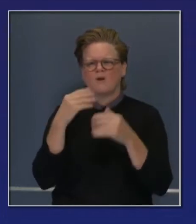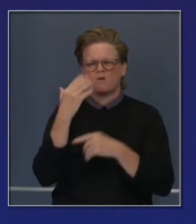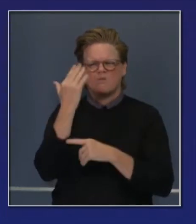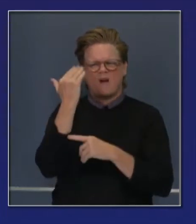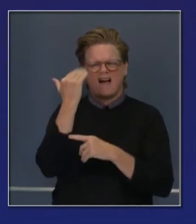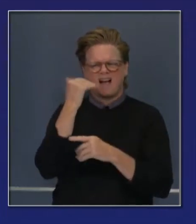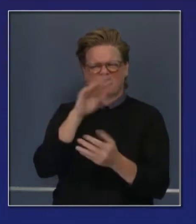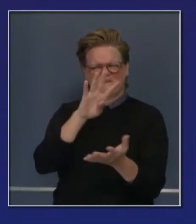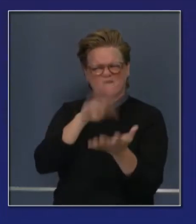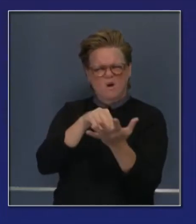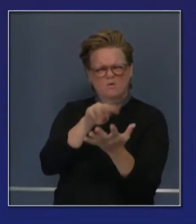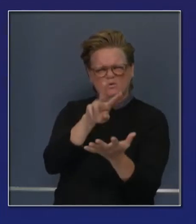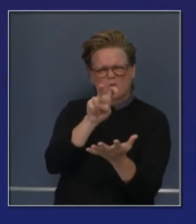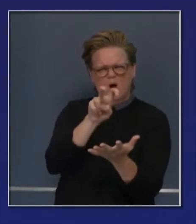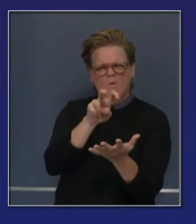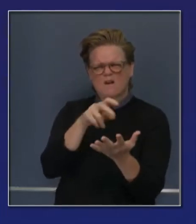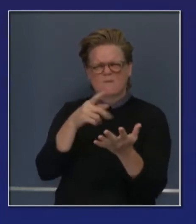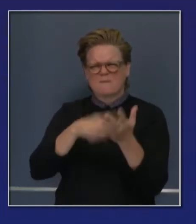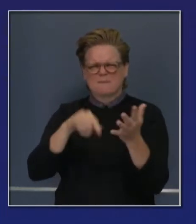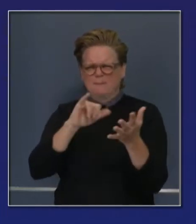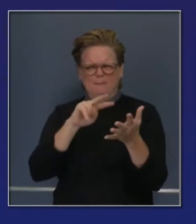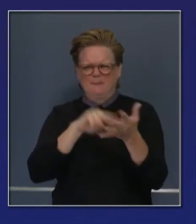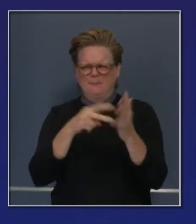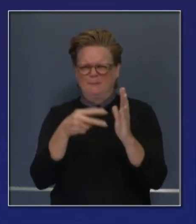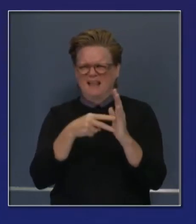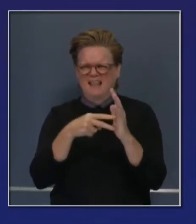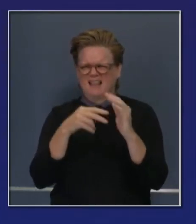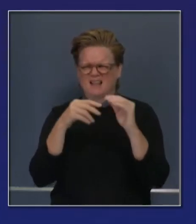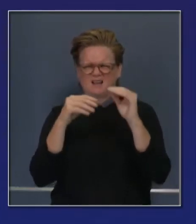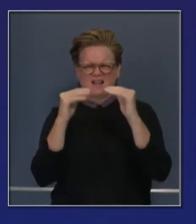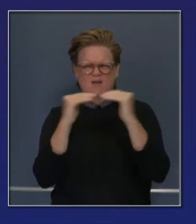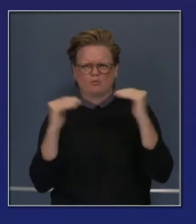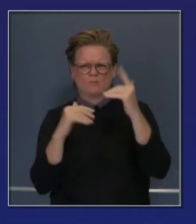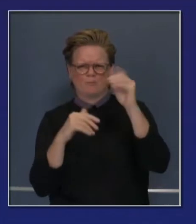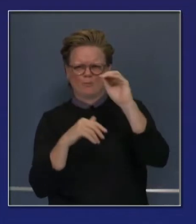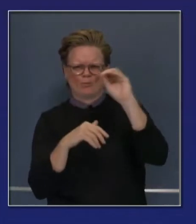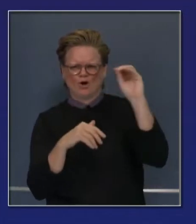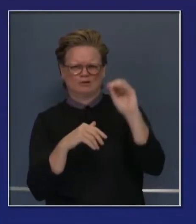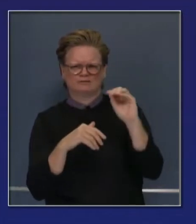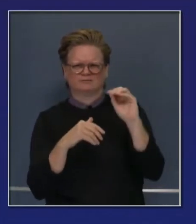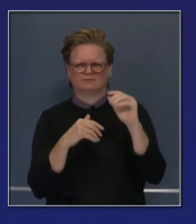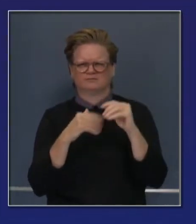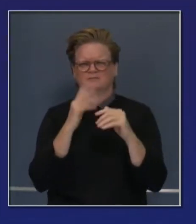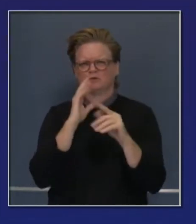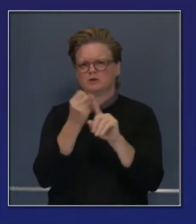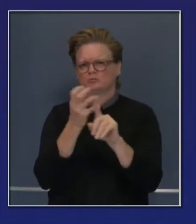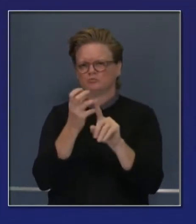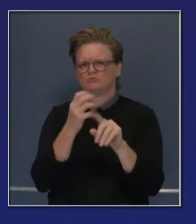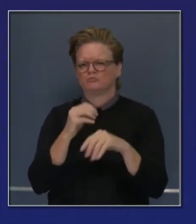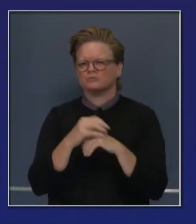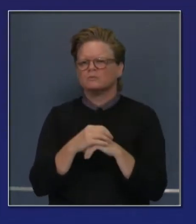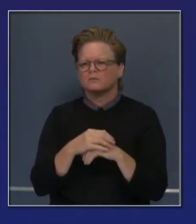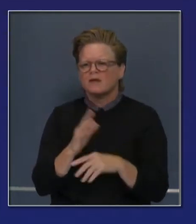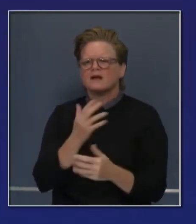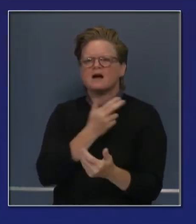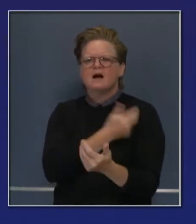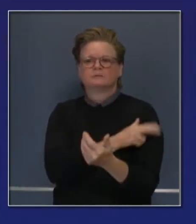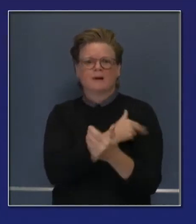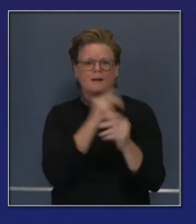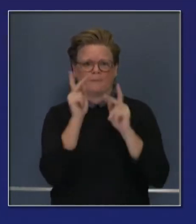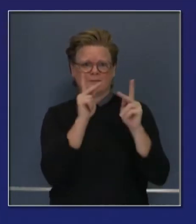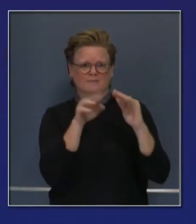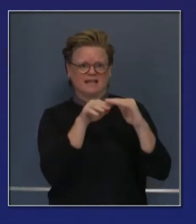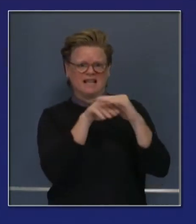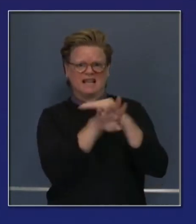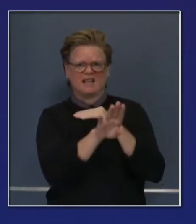and what it represents today. You see it's number of positive COVID patients within our hospital systems. It's a sober reminder